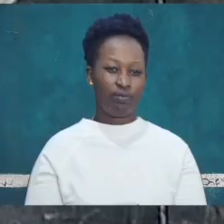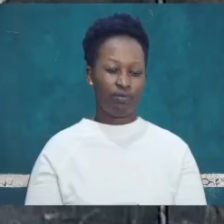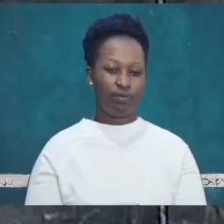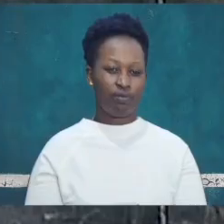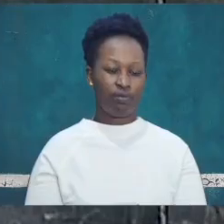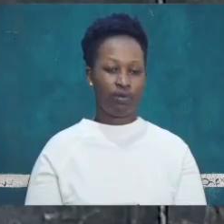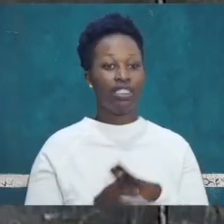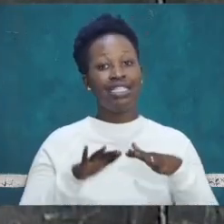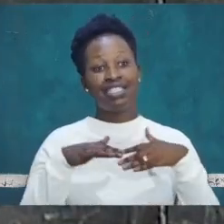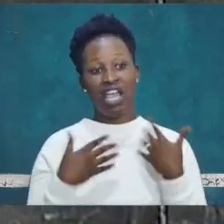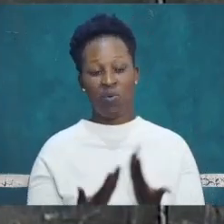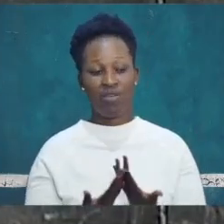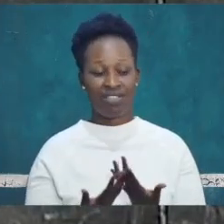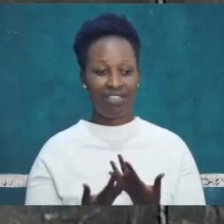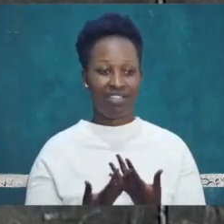or